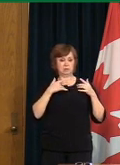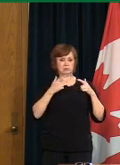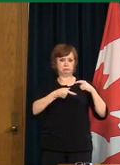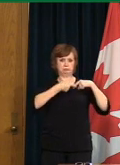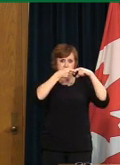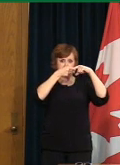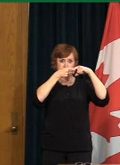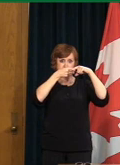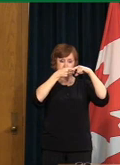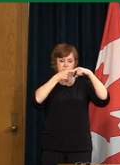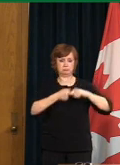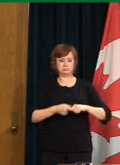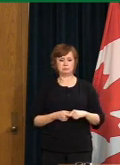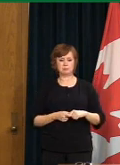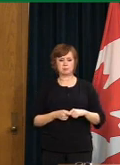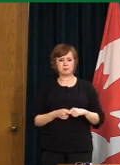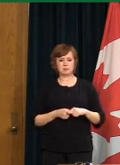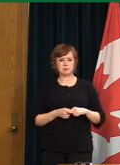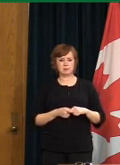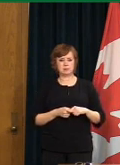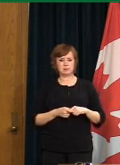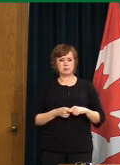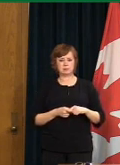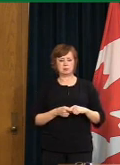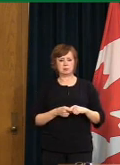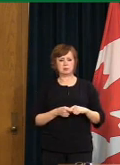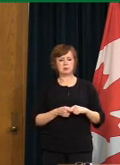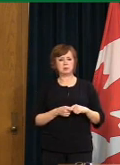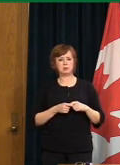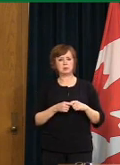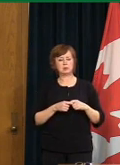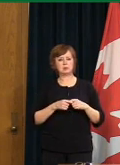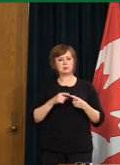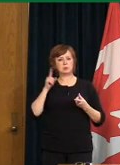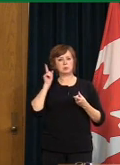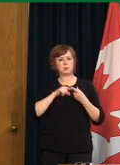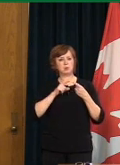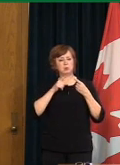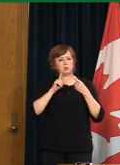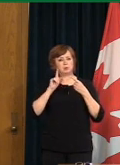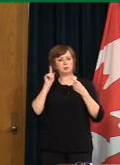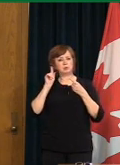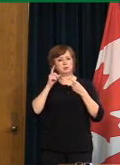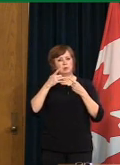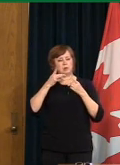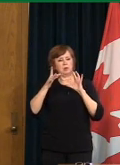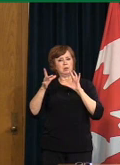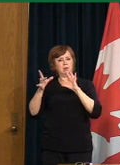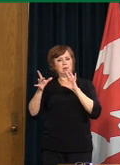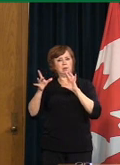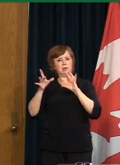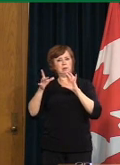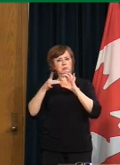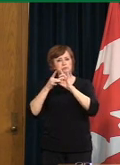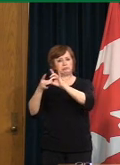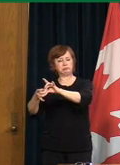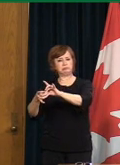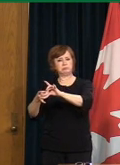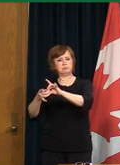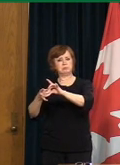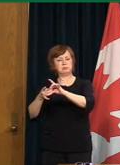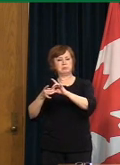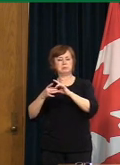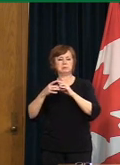for lower risk of importation to long-term care facilities, to protect the health system. And that's why these